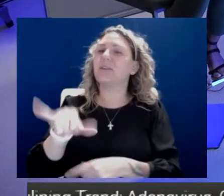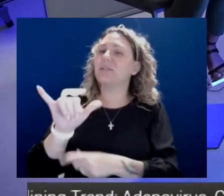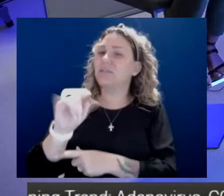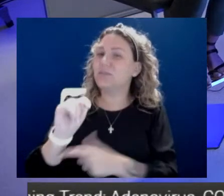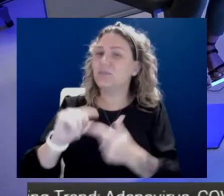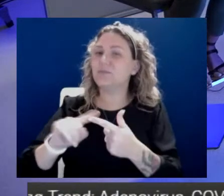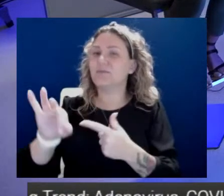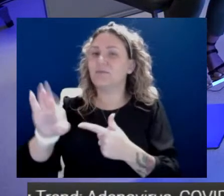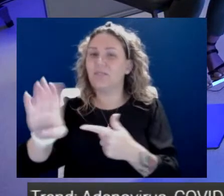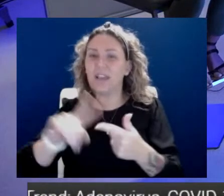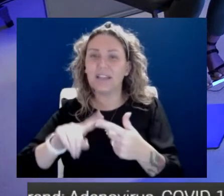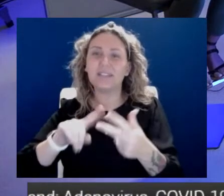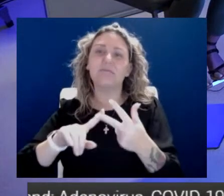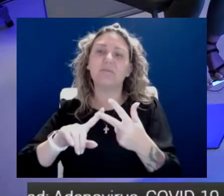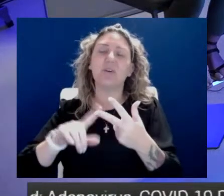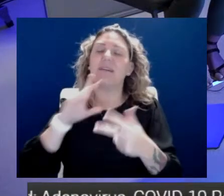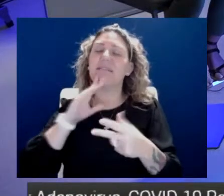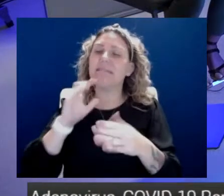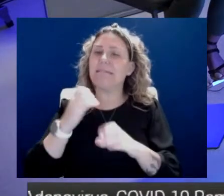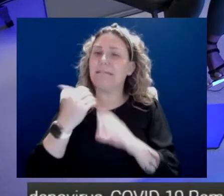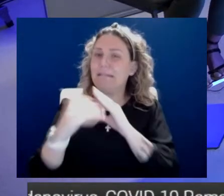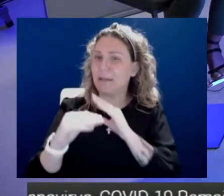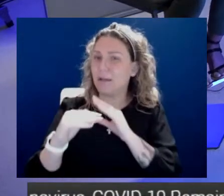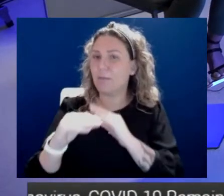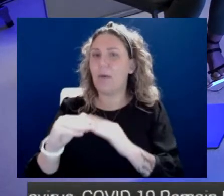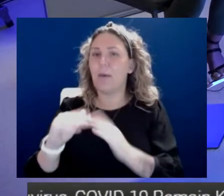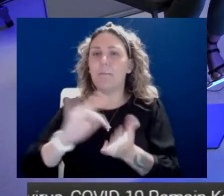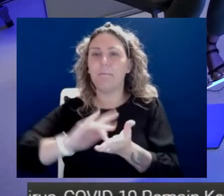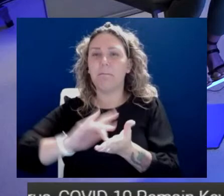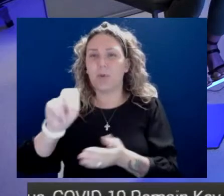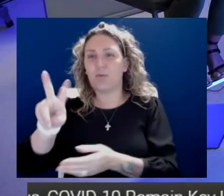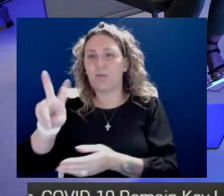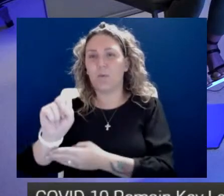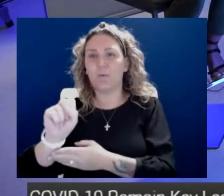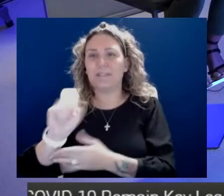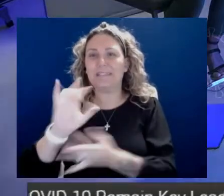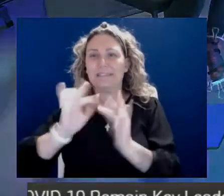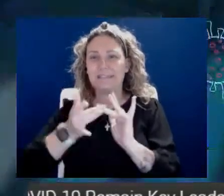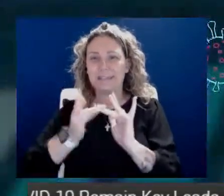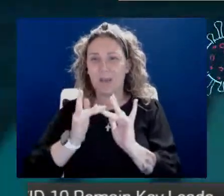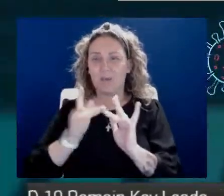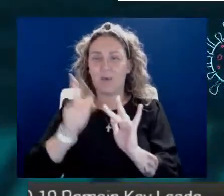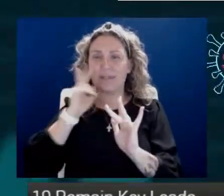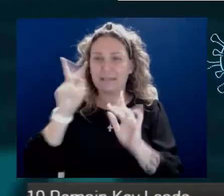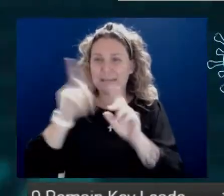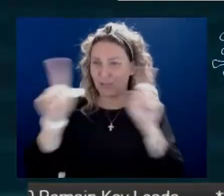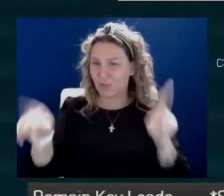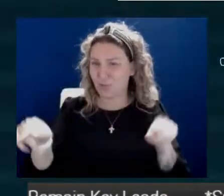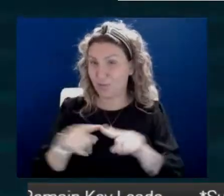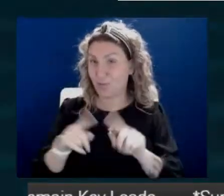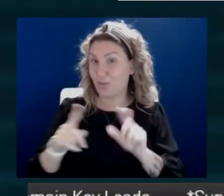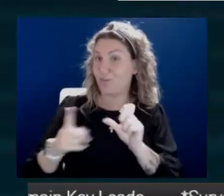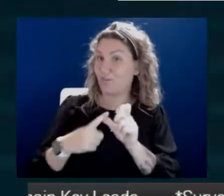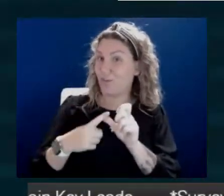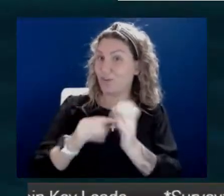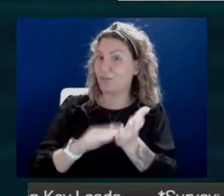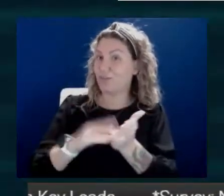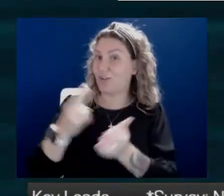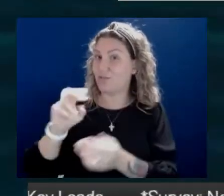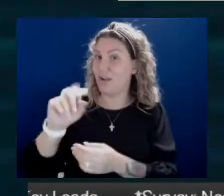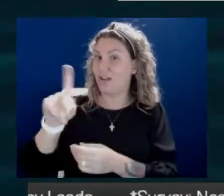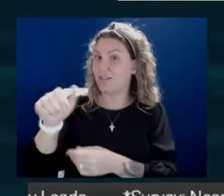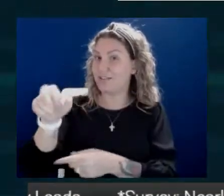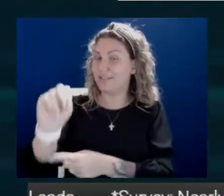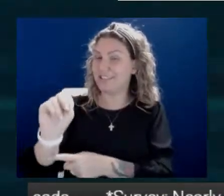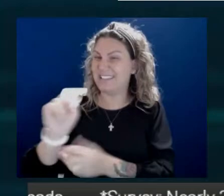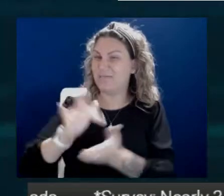email us at the Medical News Network. You'll find links to those on our screen and in the feed. But first, Dr. Dana Hawkinson, Medical Director of Infection Prevention and Control, joining